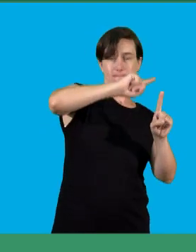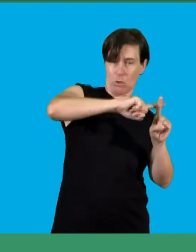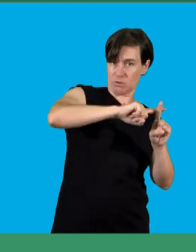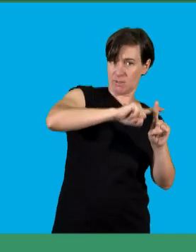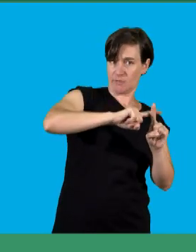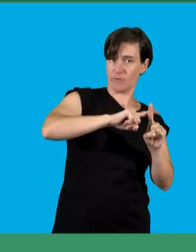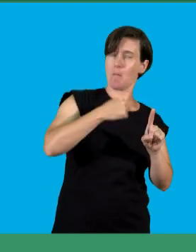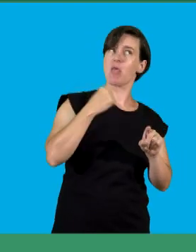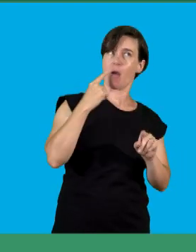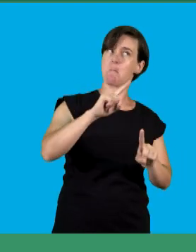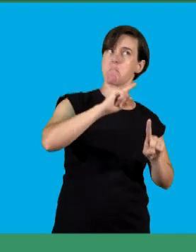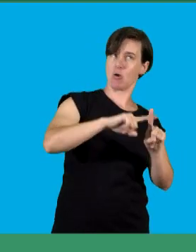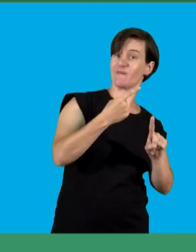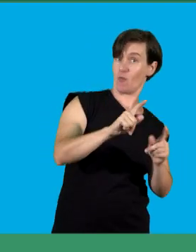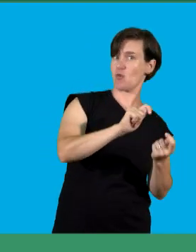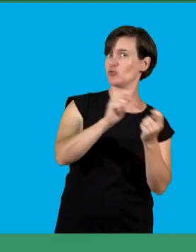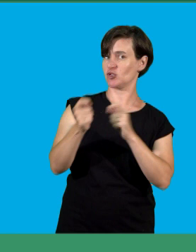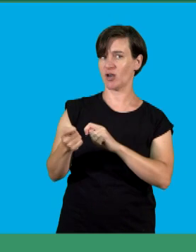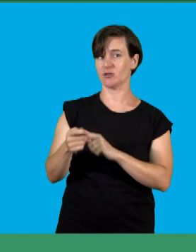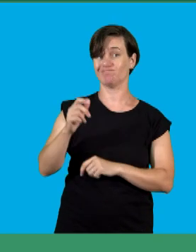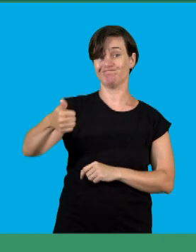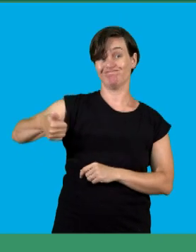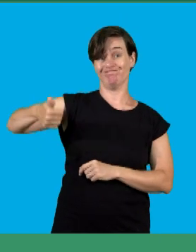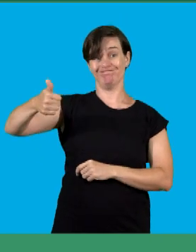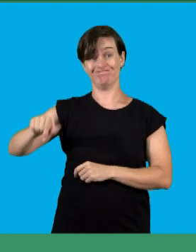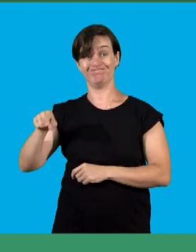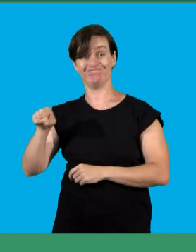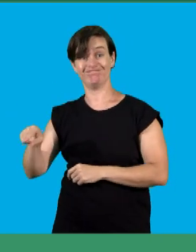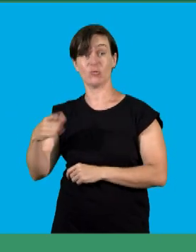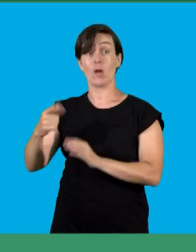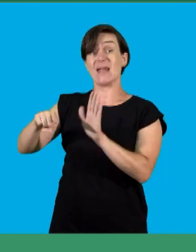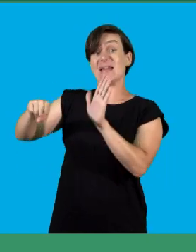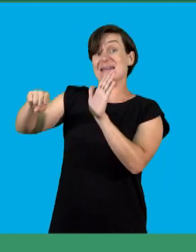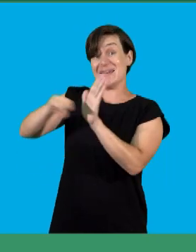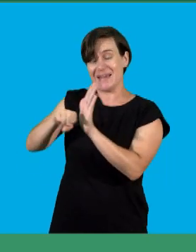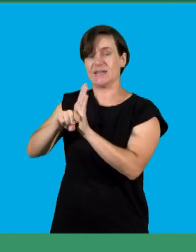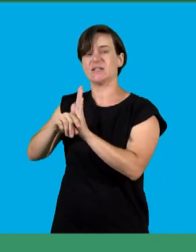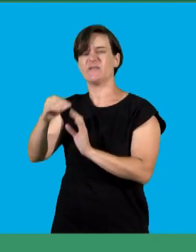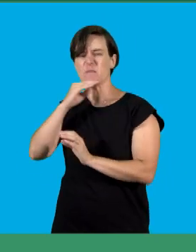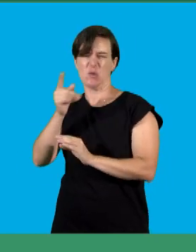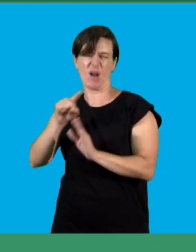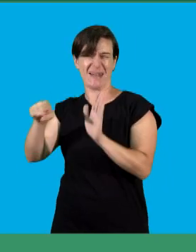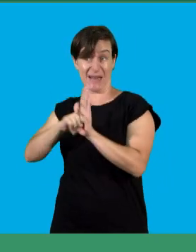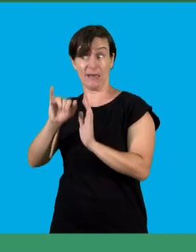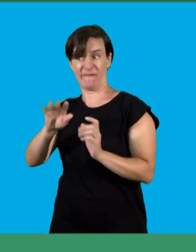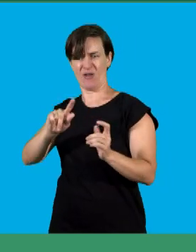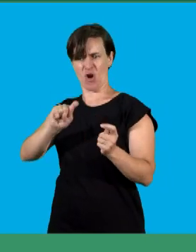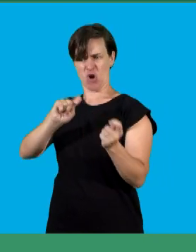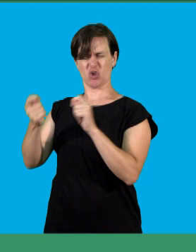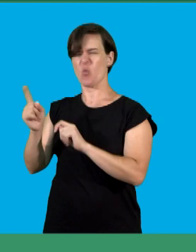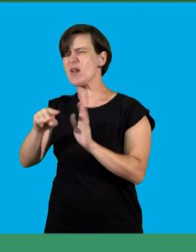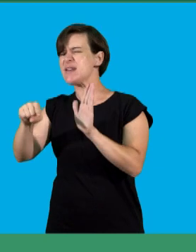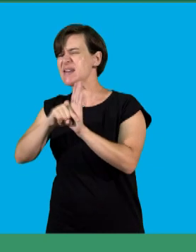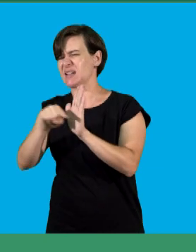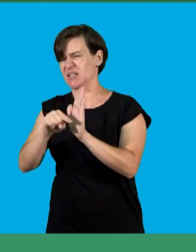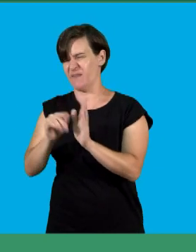positives, and then here it's going to be what? Our negatives. Do you understand? Right. Right, we've